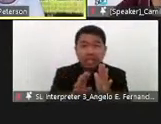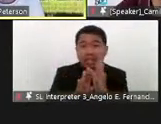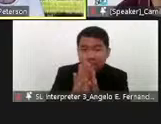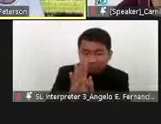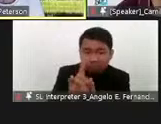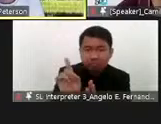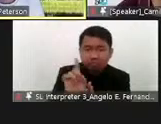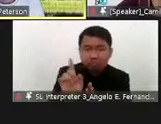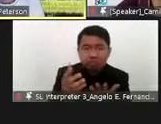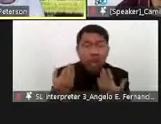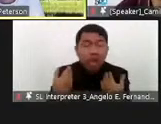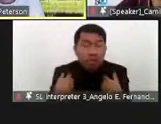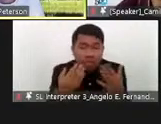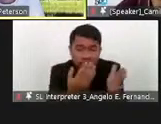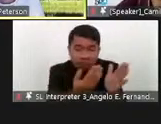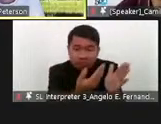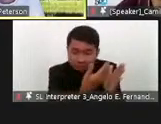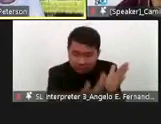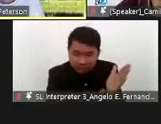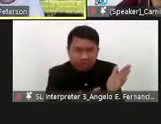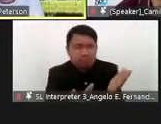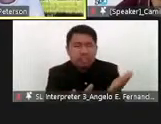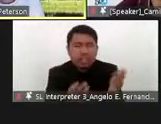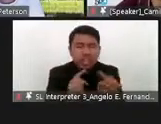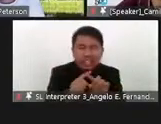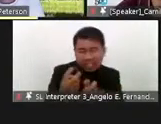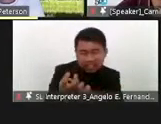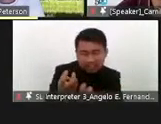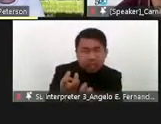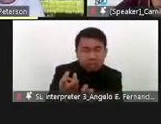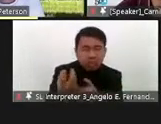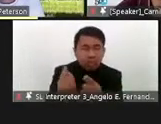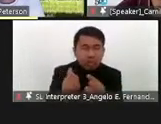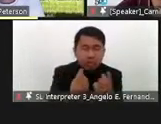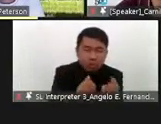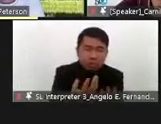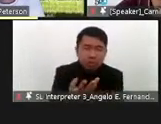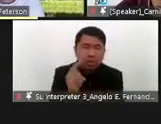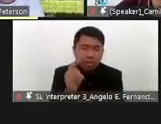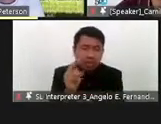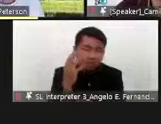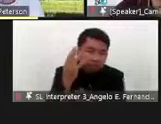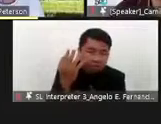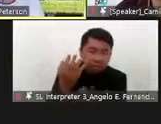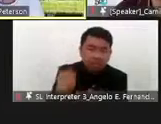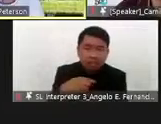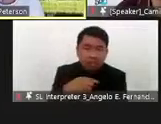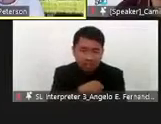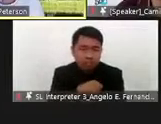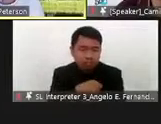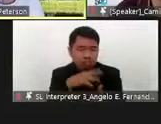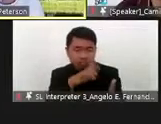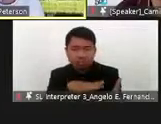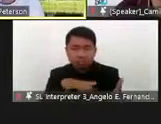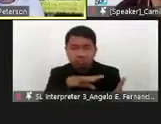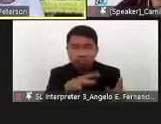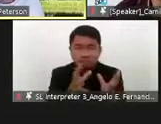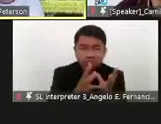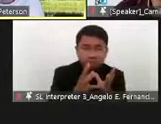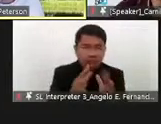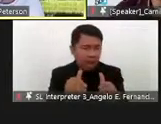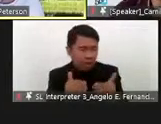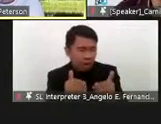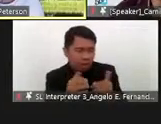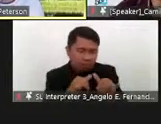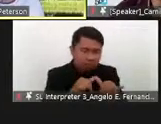there may be things that are difficult to quantify. So we need to be very mindful of just watching how communities sustain themselves. And